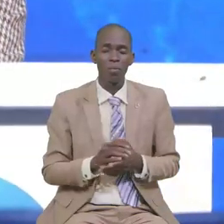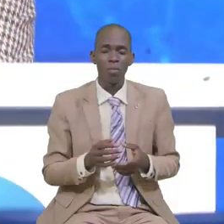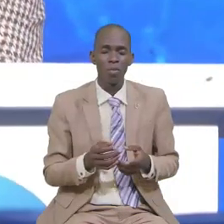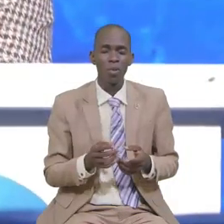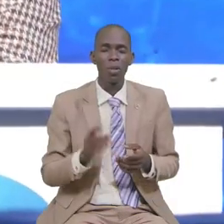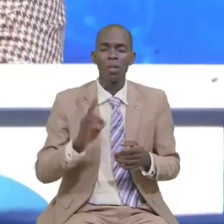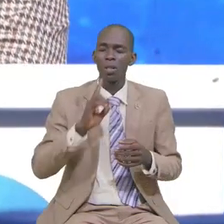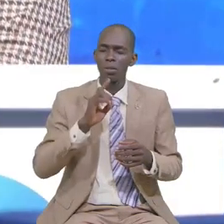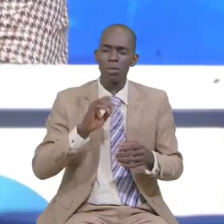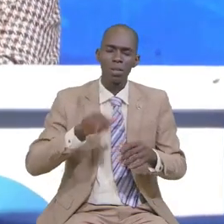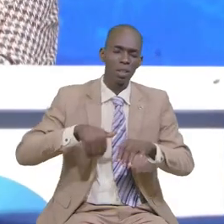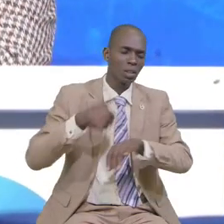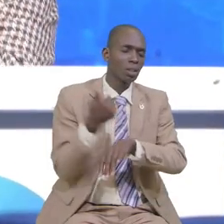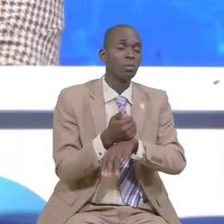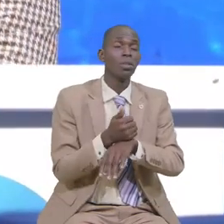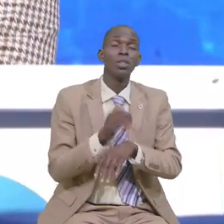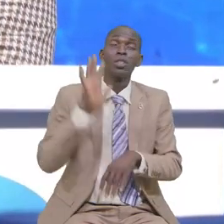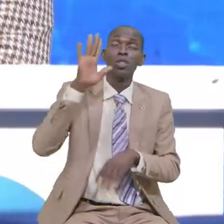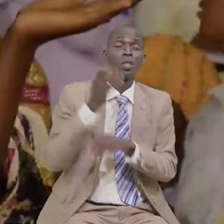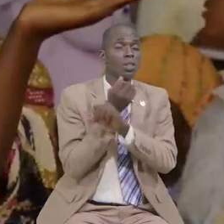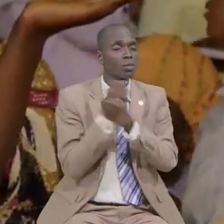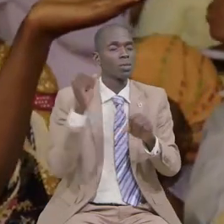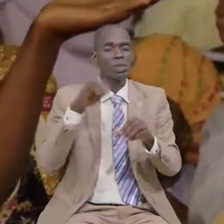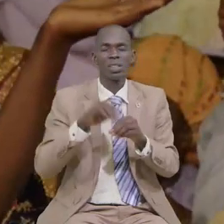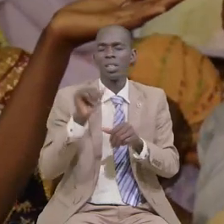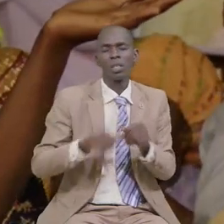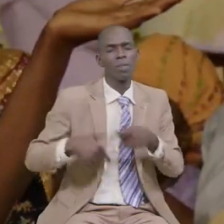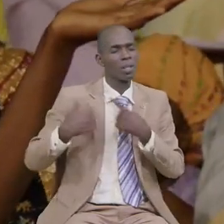Confirm your salvation in every heart.